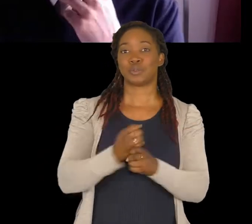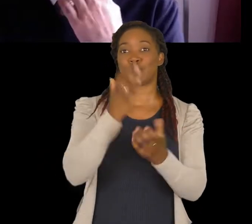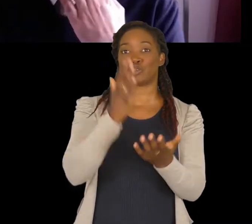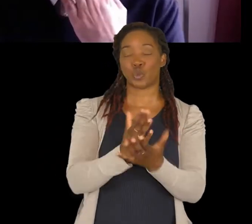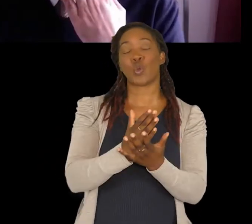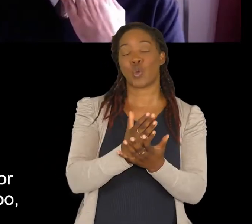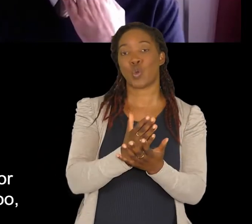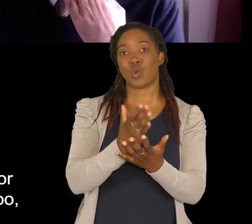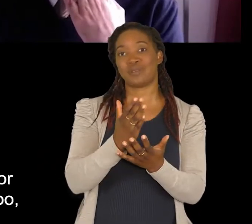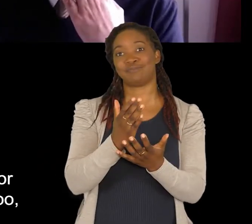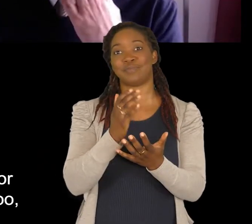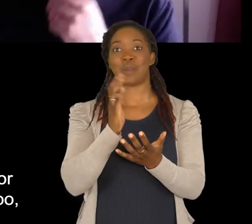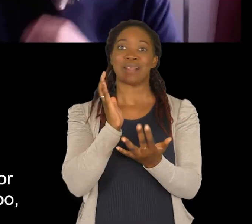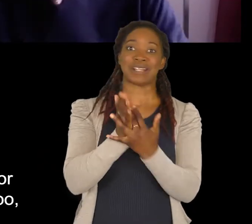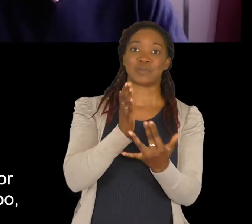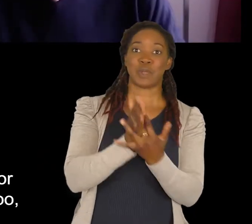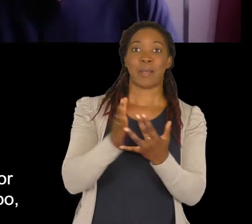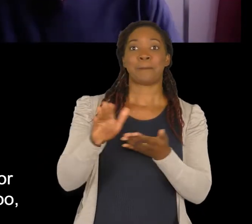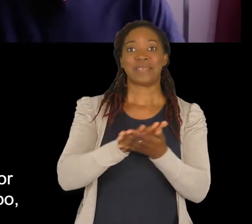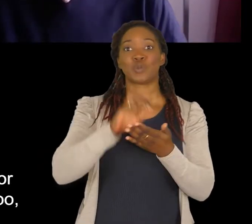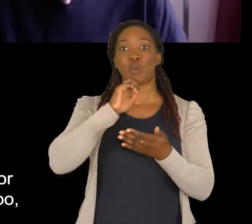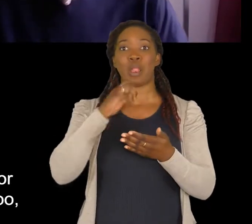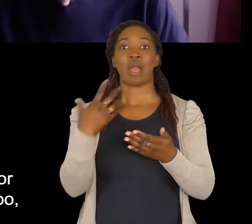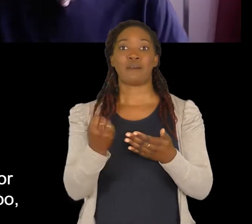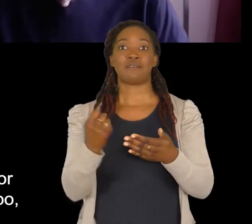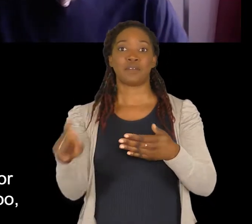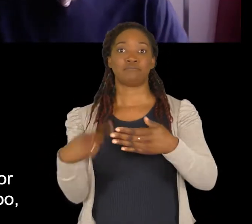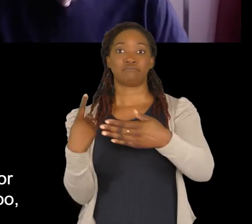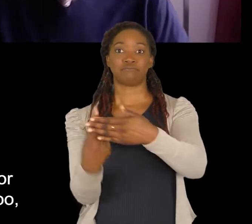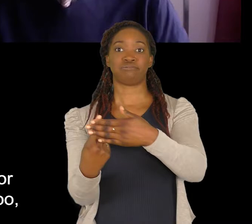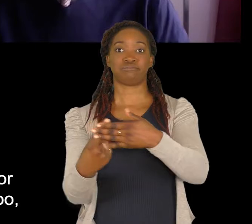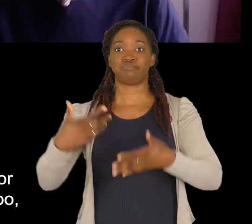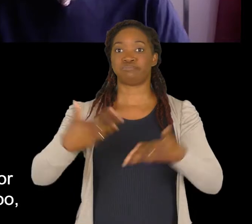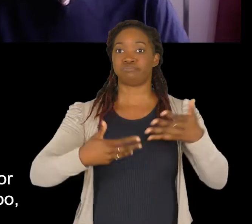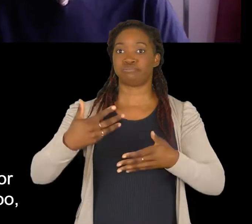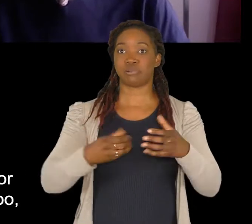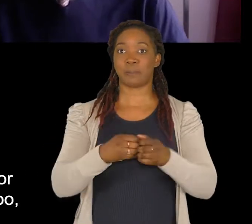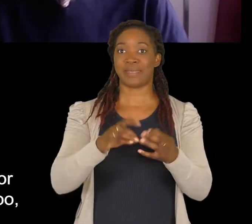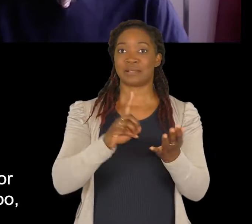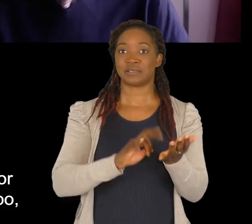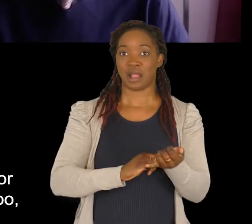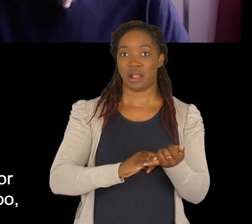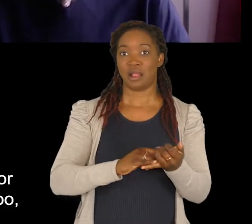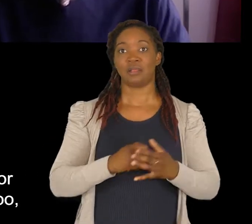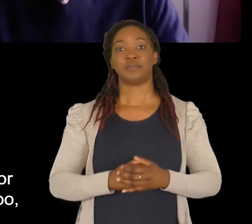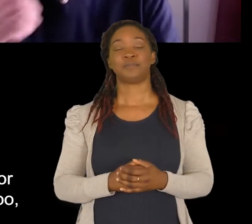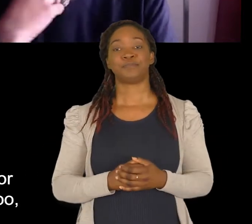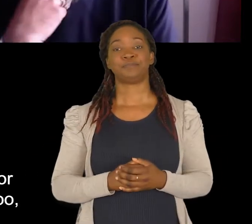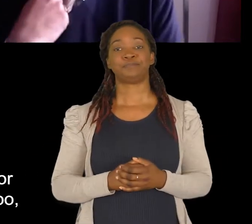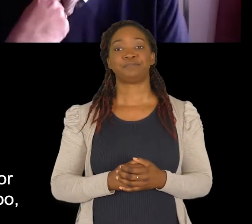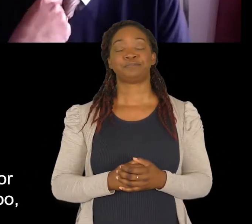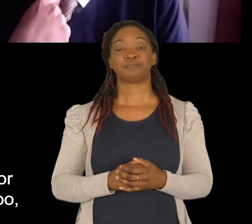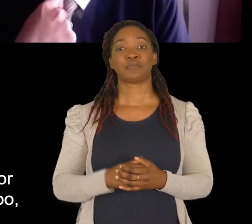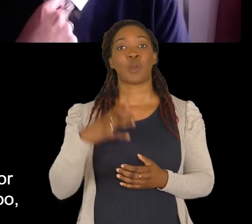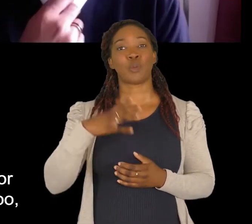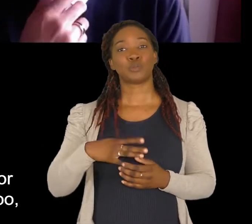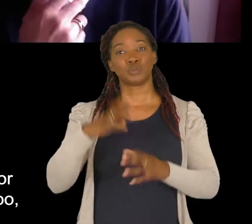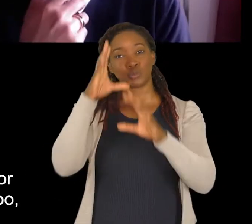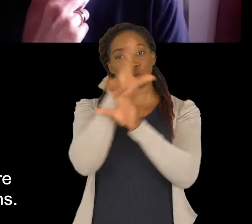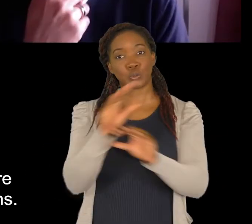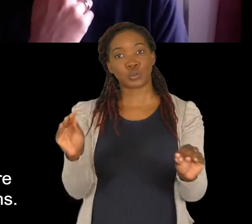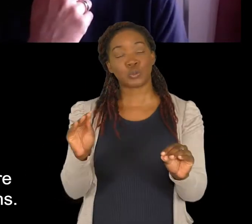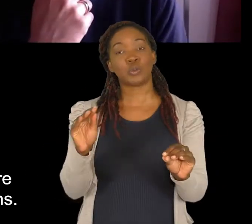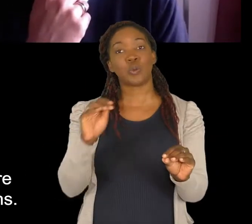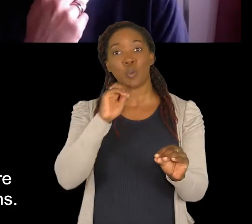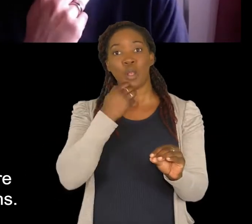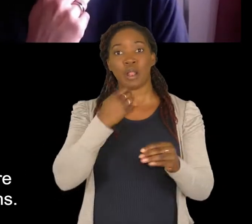for everyone. So rest assured that we will have that available for the recording. Okay. So what I just wanted to say